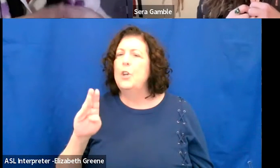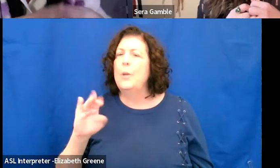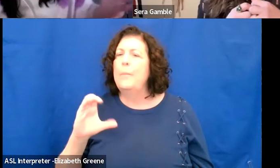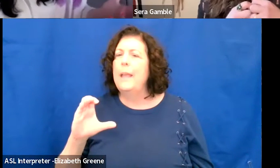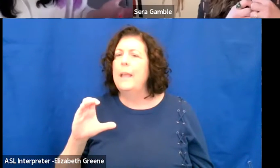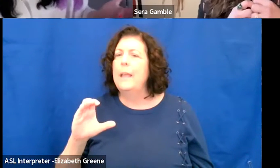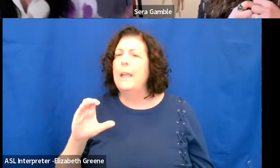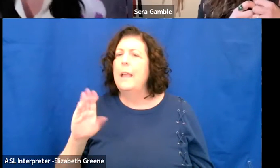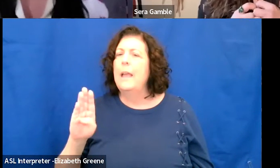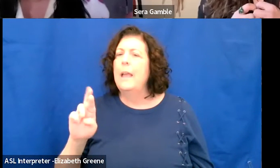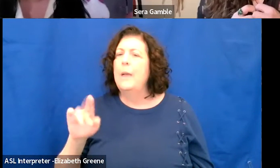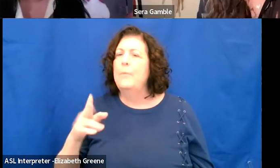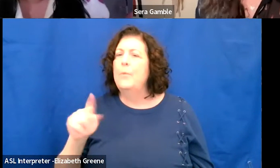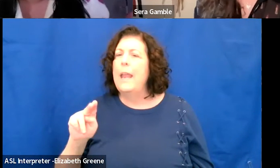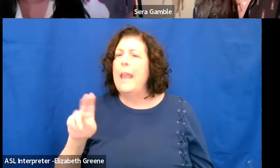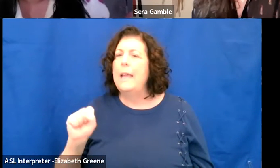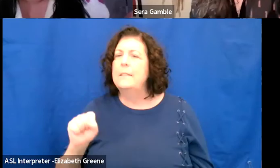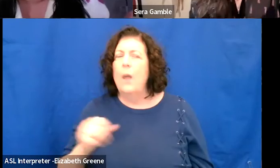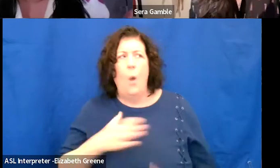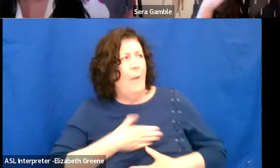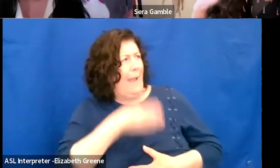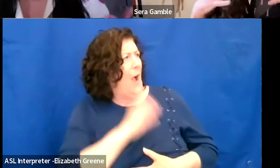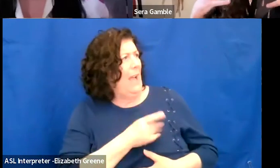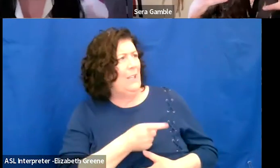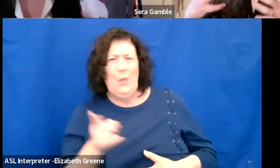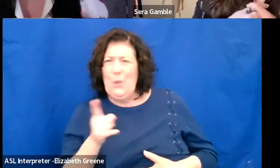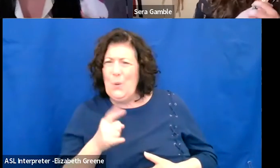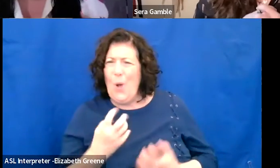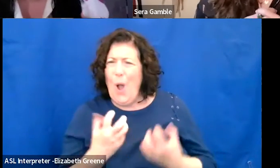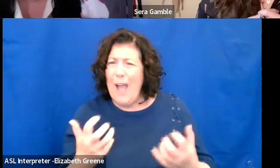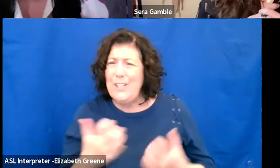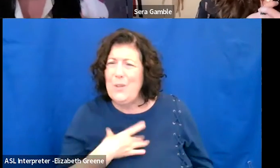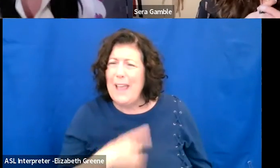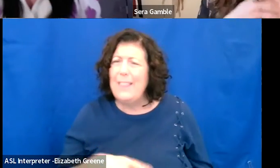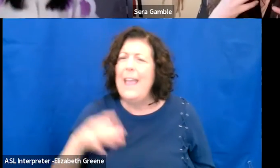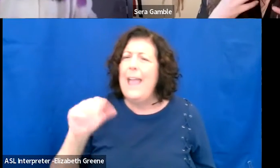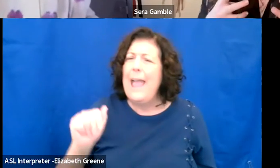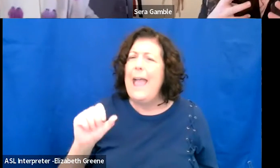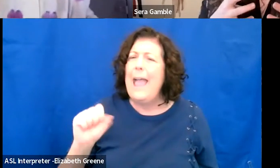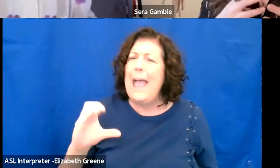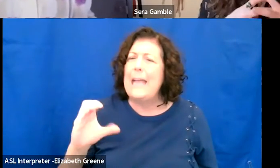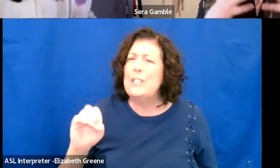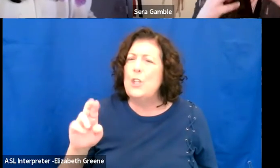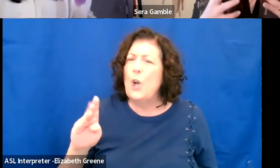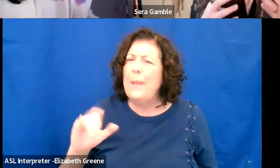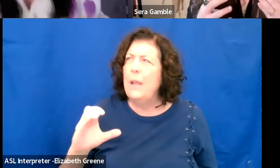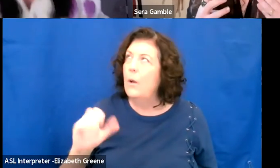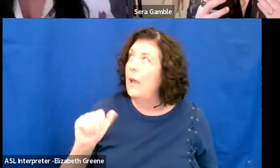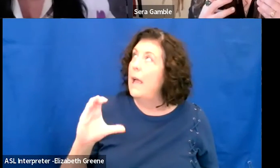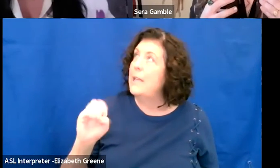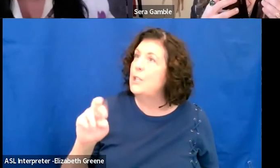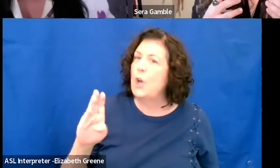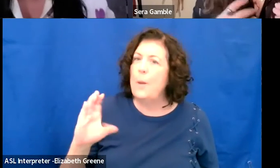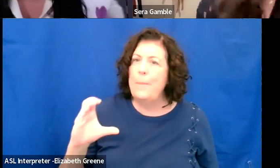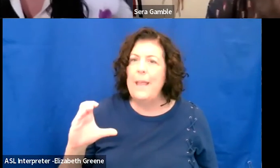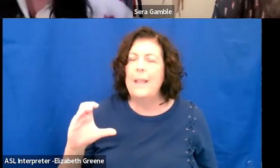acerbic brightness. Guys, could you love how this woman speaks? Like acerbic brightness. Well, I'm obsessed with